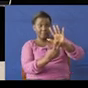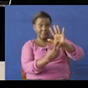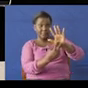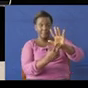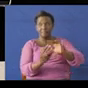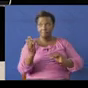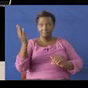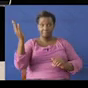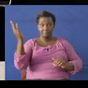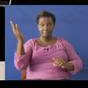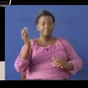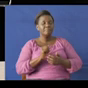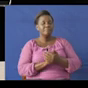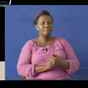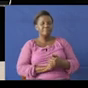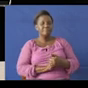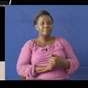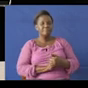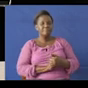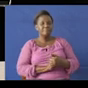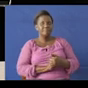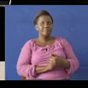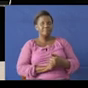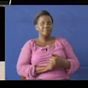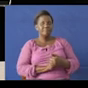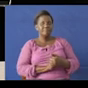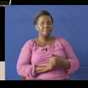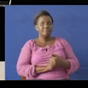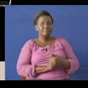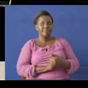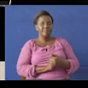Number 7, we have imperative.